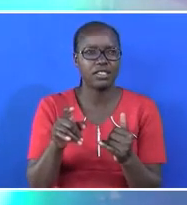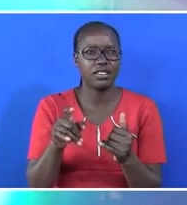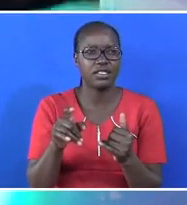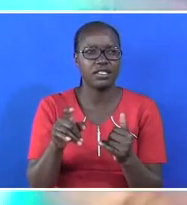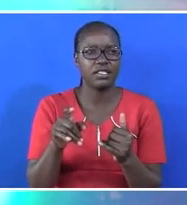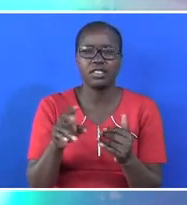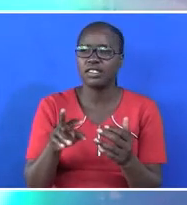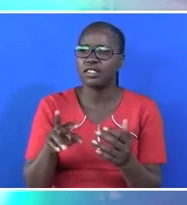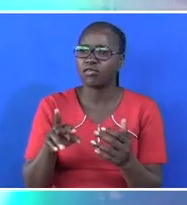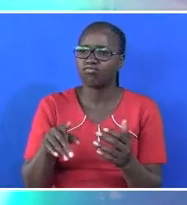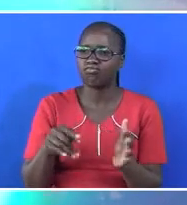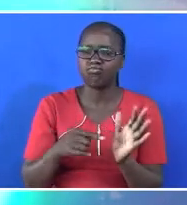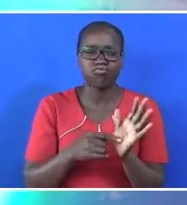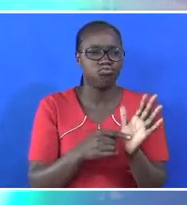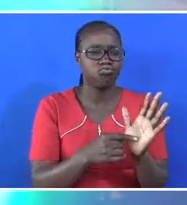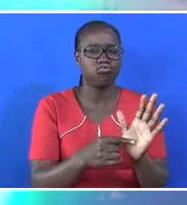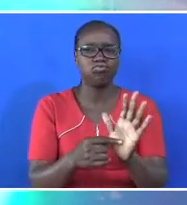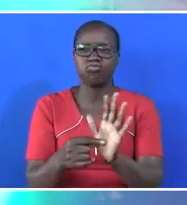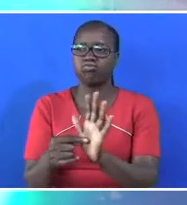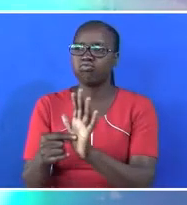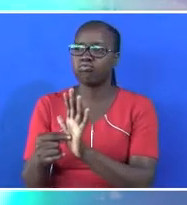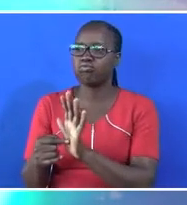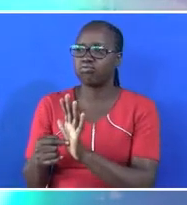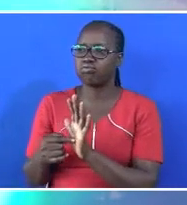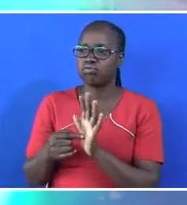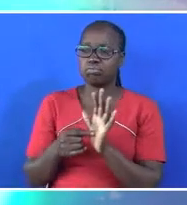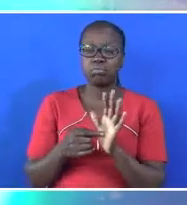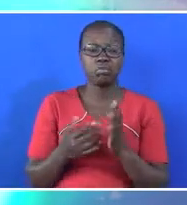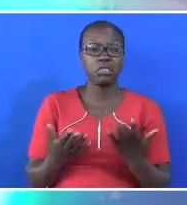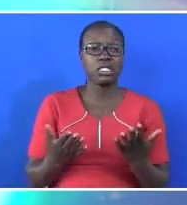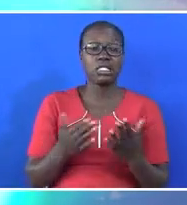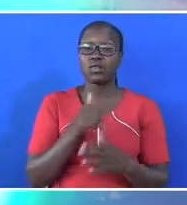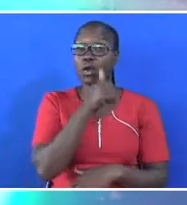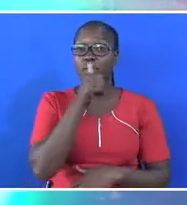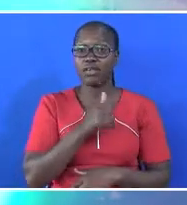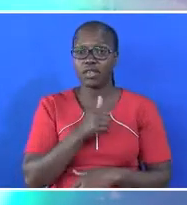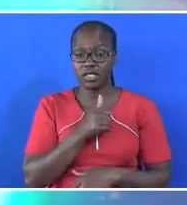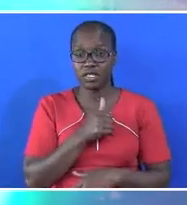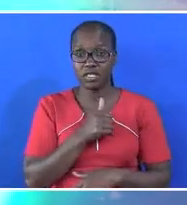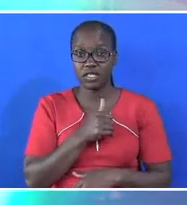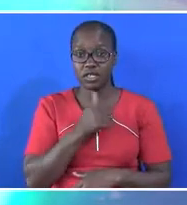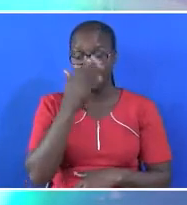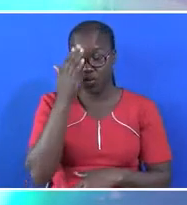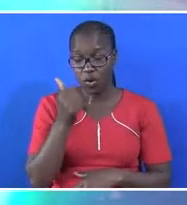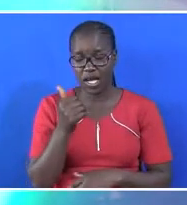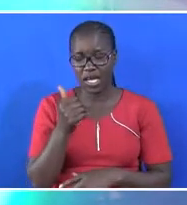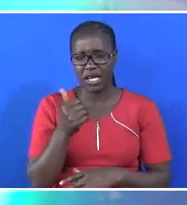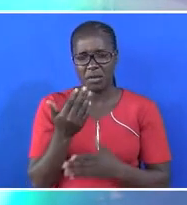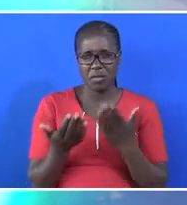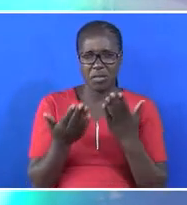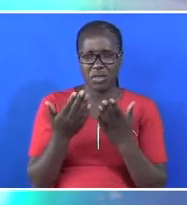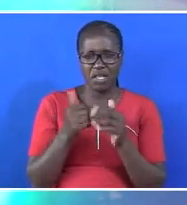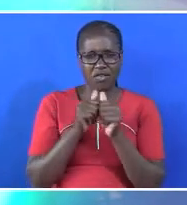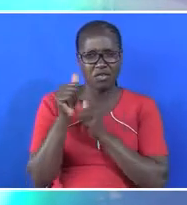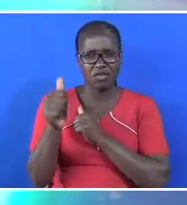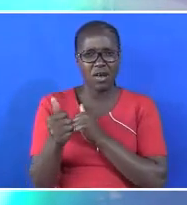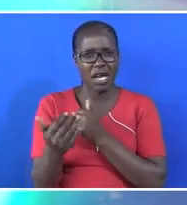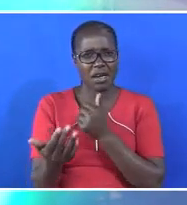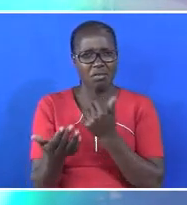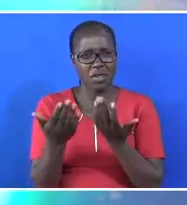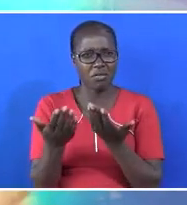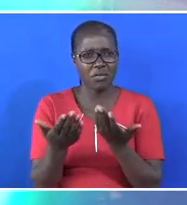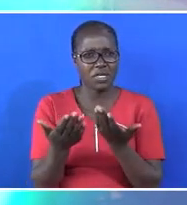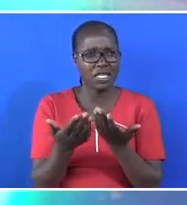to walk them around and to show them things they ought not to see, simply because they came from afar. Maybe he thought that the